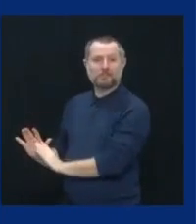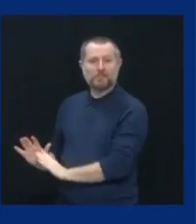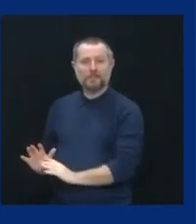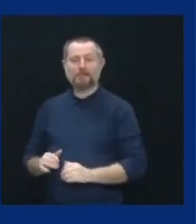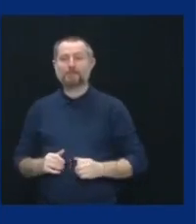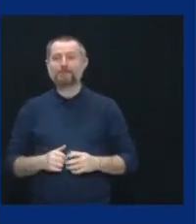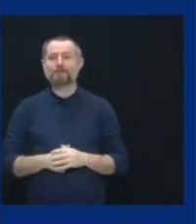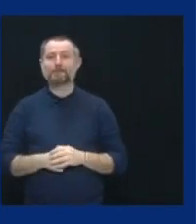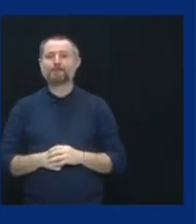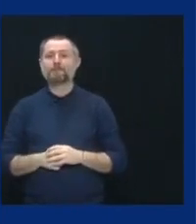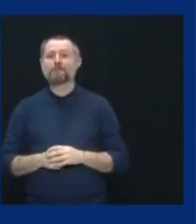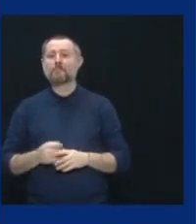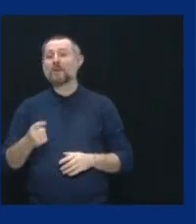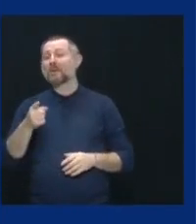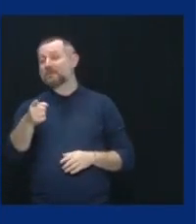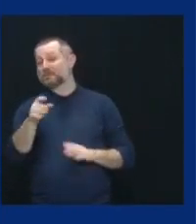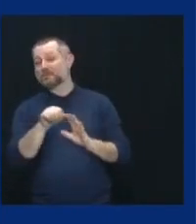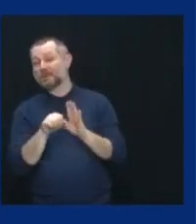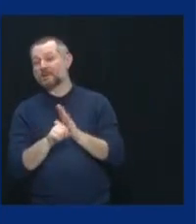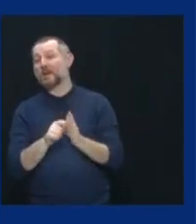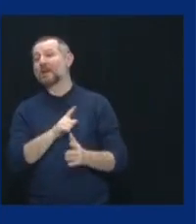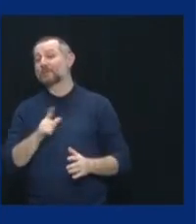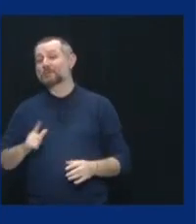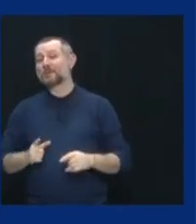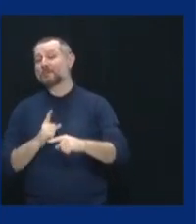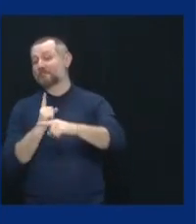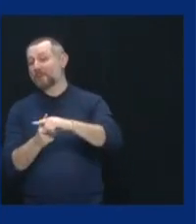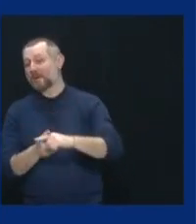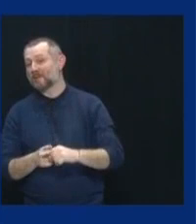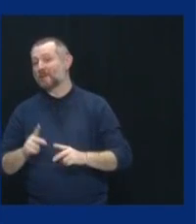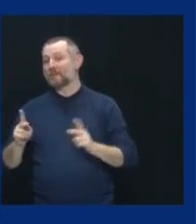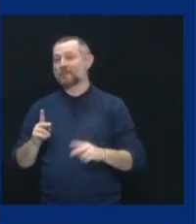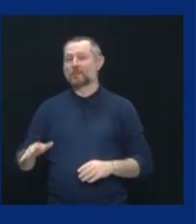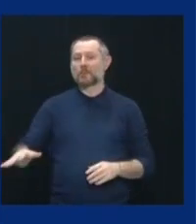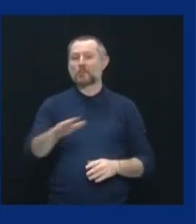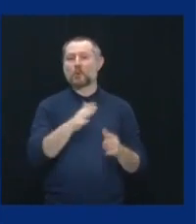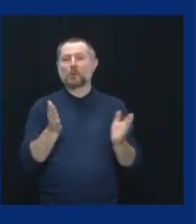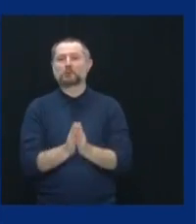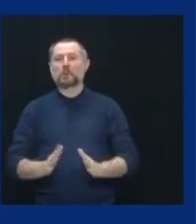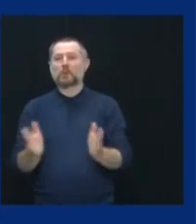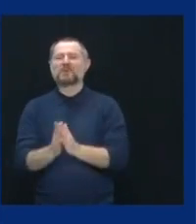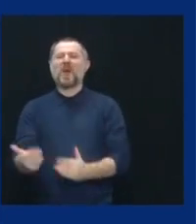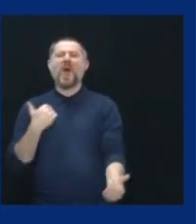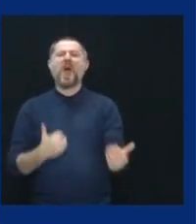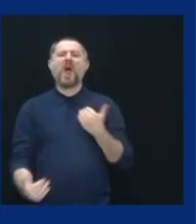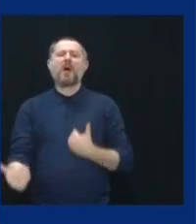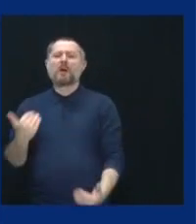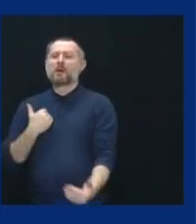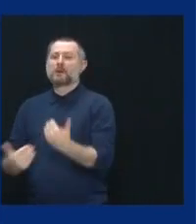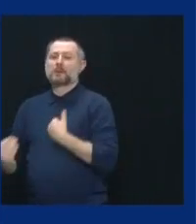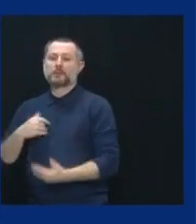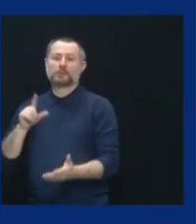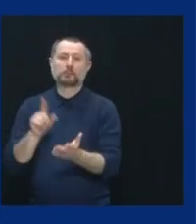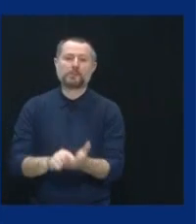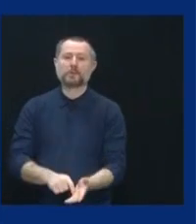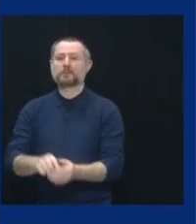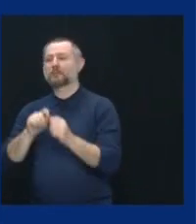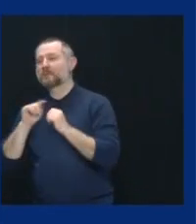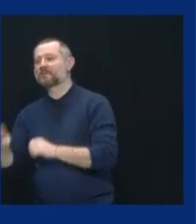the state legislature, there were people requests, there were press requests